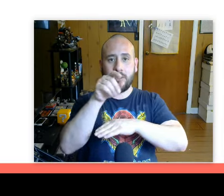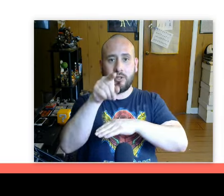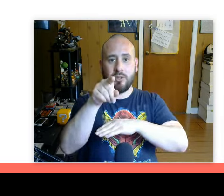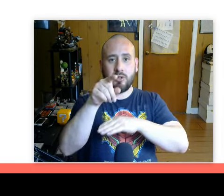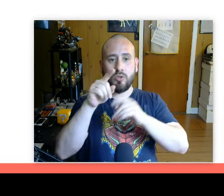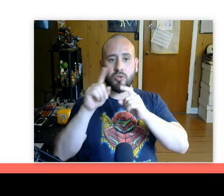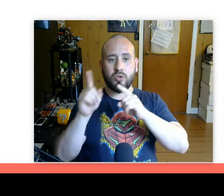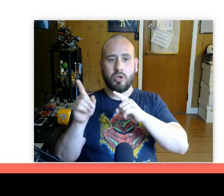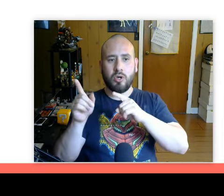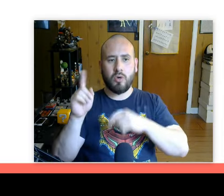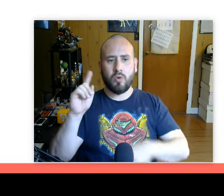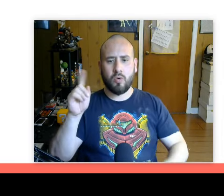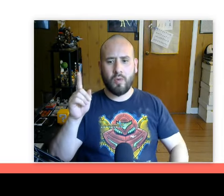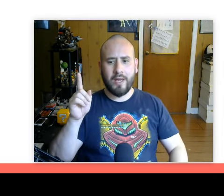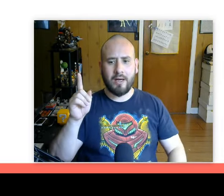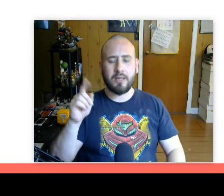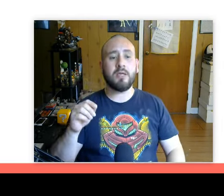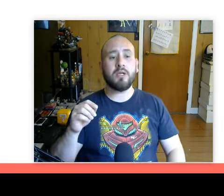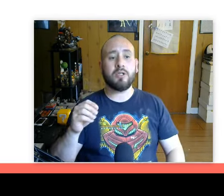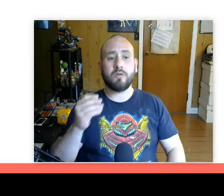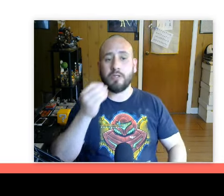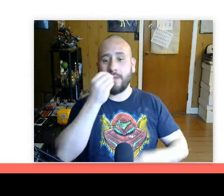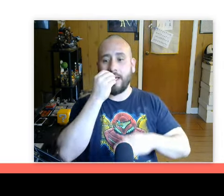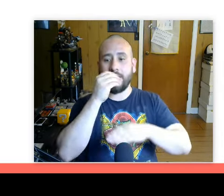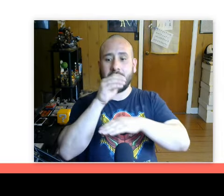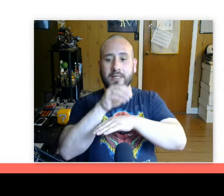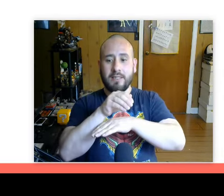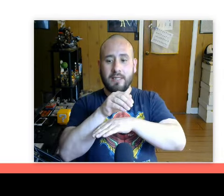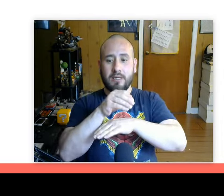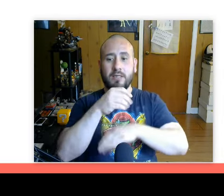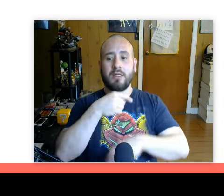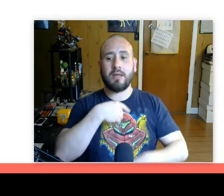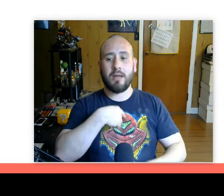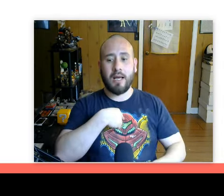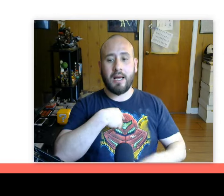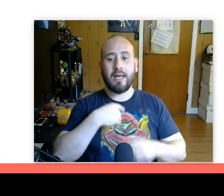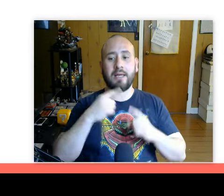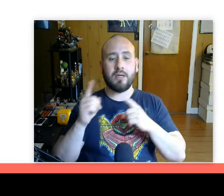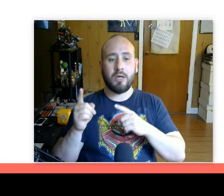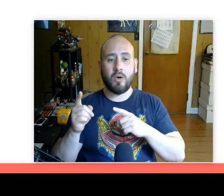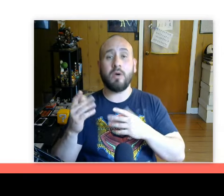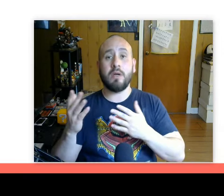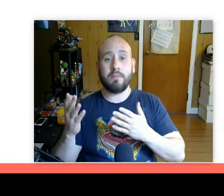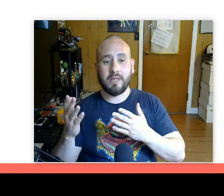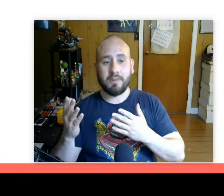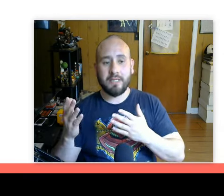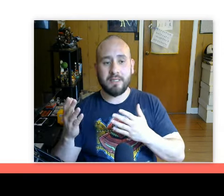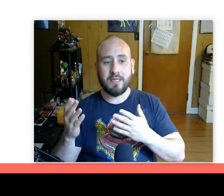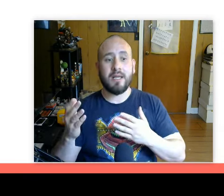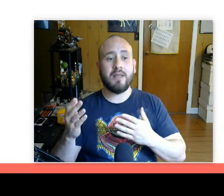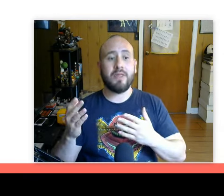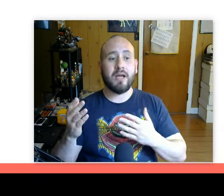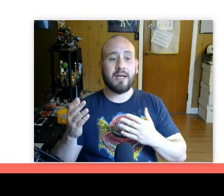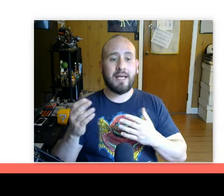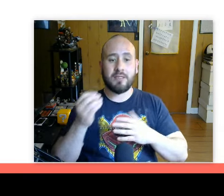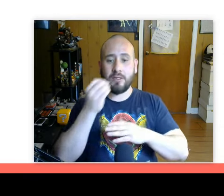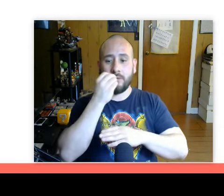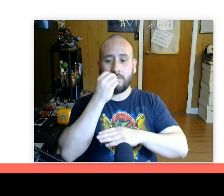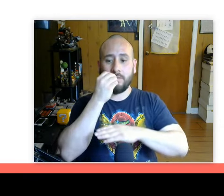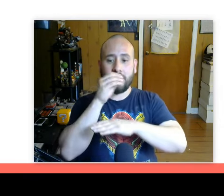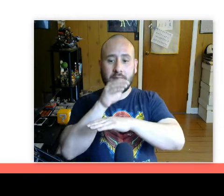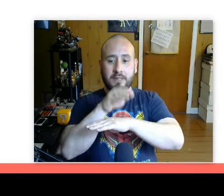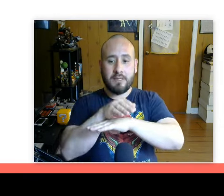dinner, you go where? You respond, dinner, I go pick a place. Then I'm going to ask